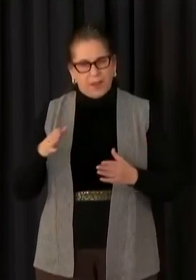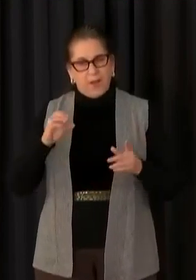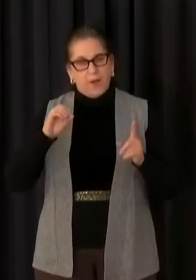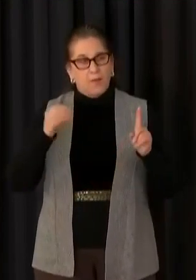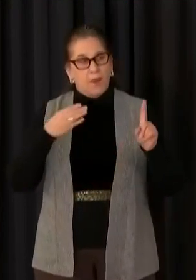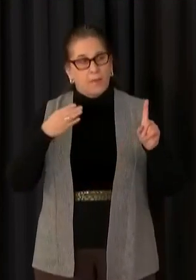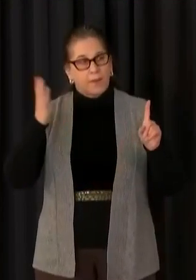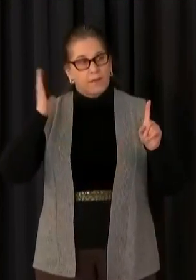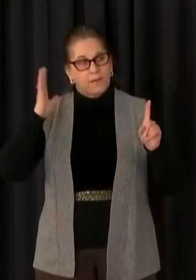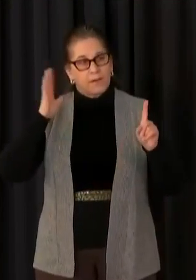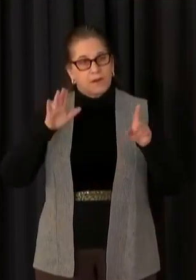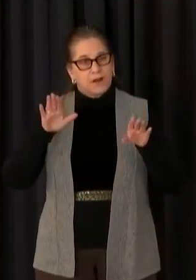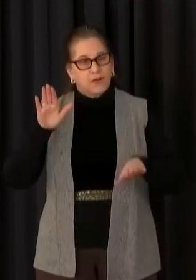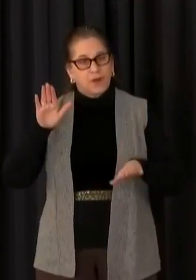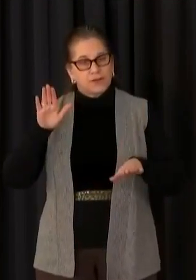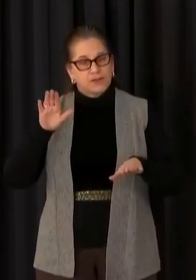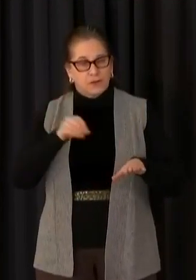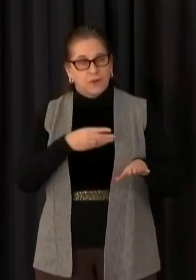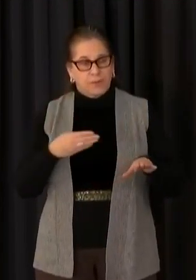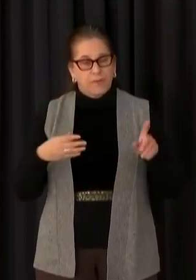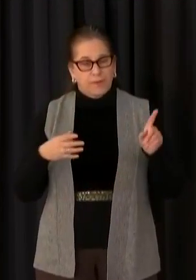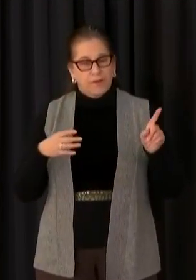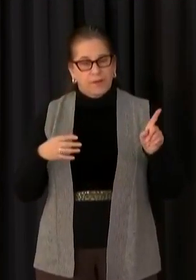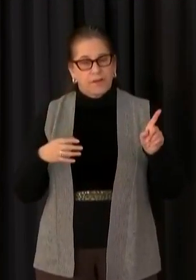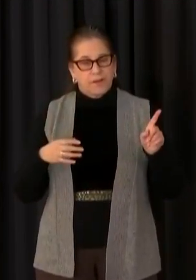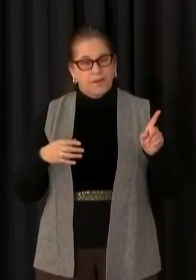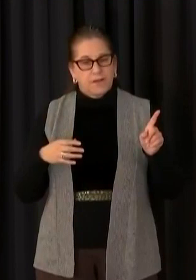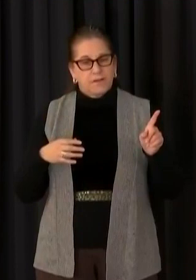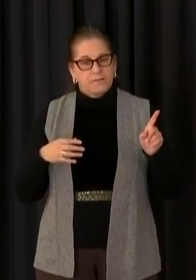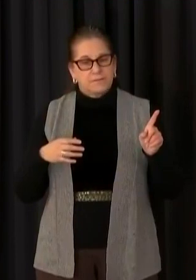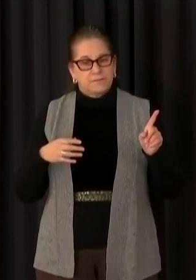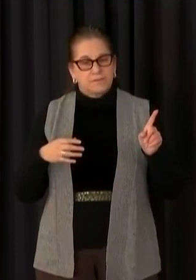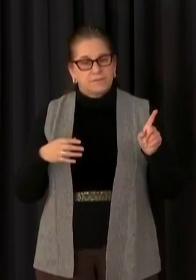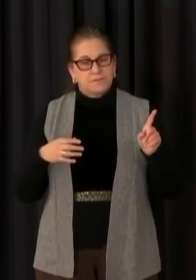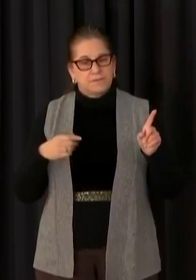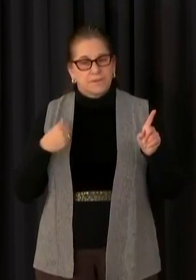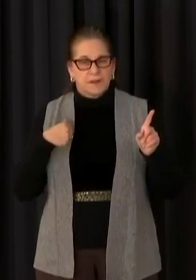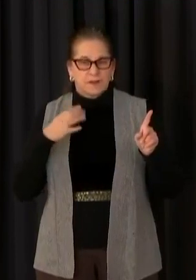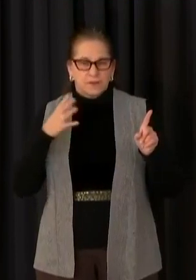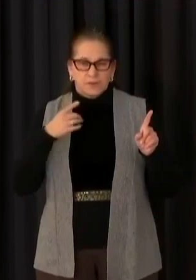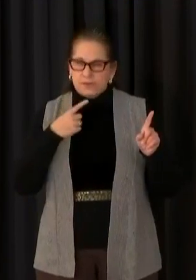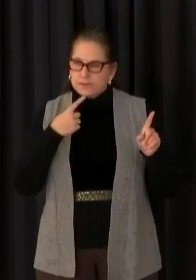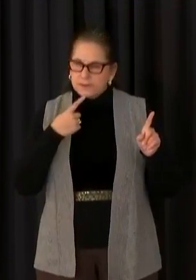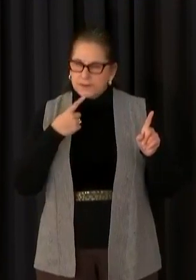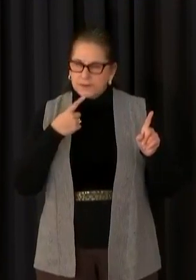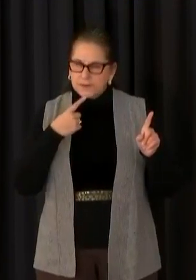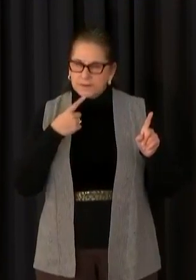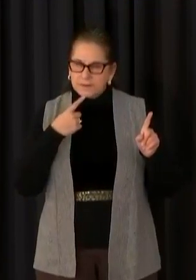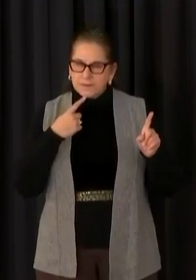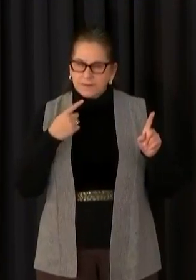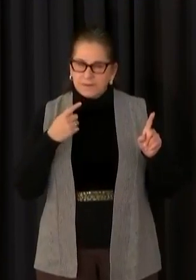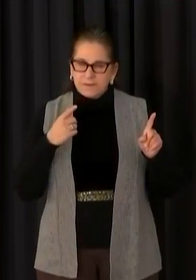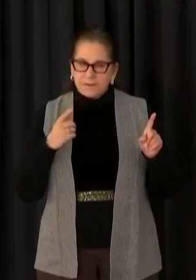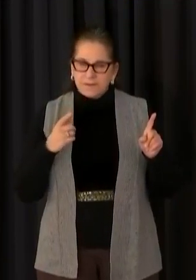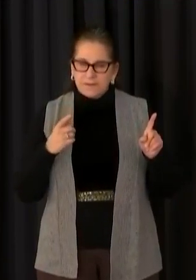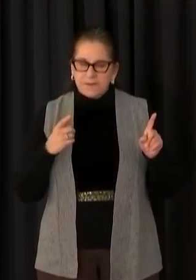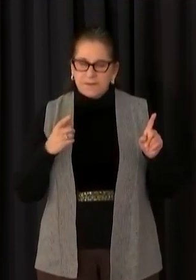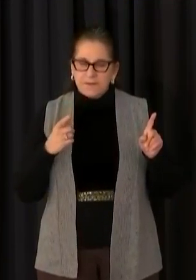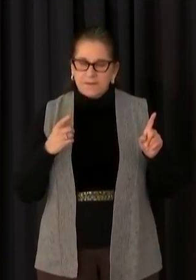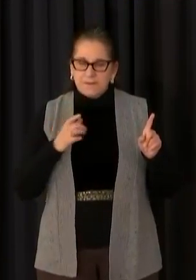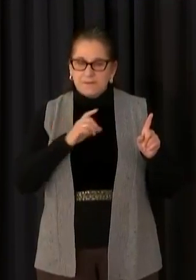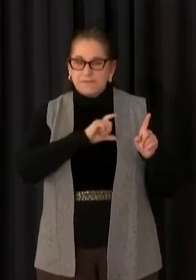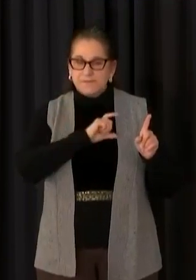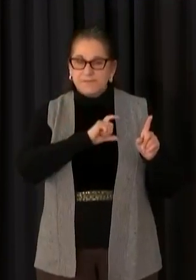for example, there were, I would say that our law enforcement